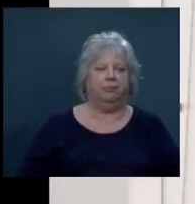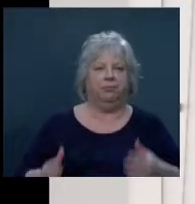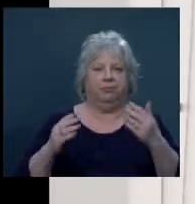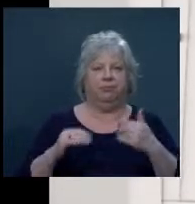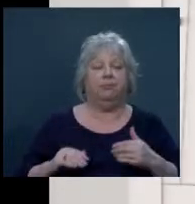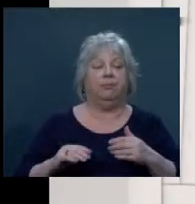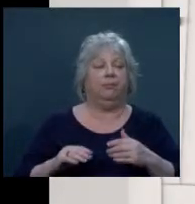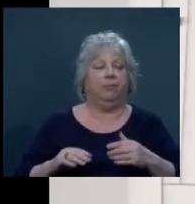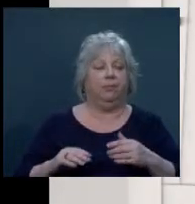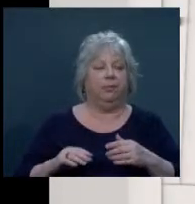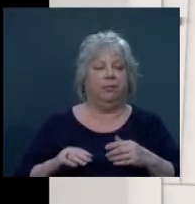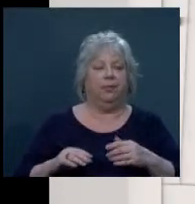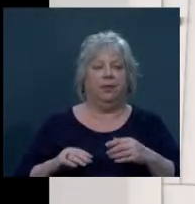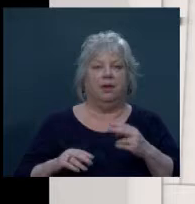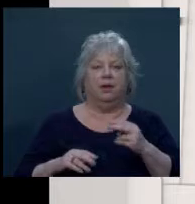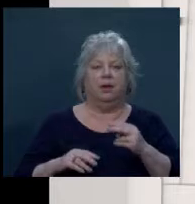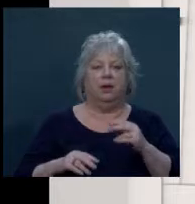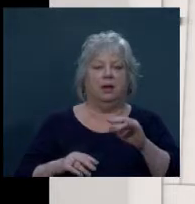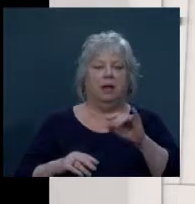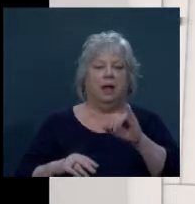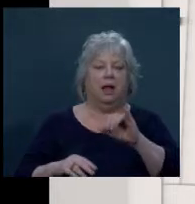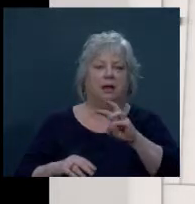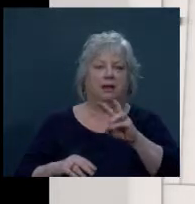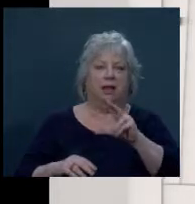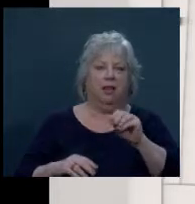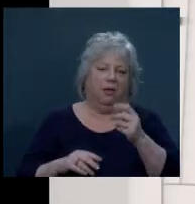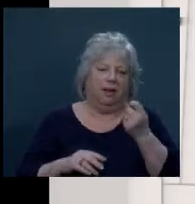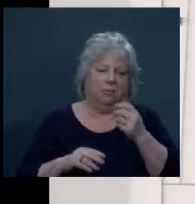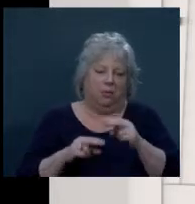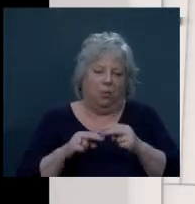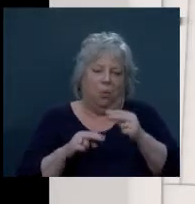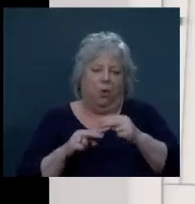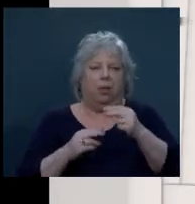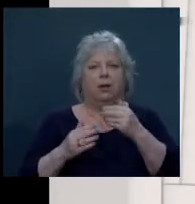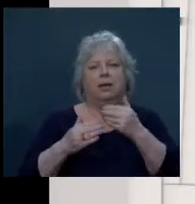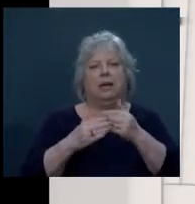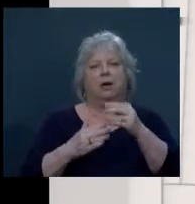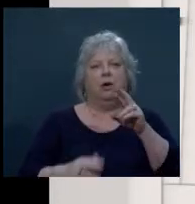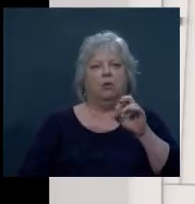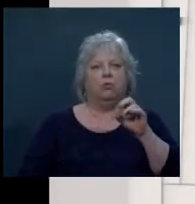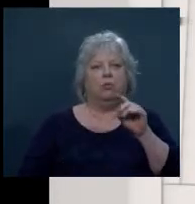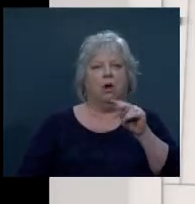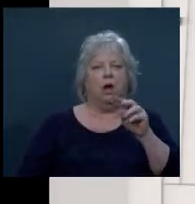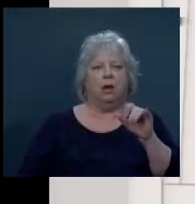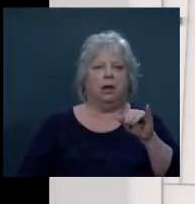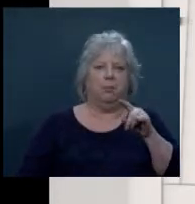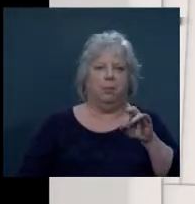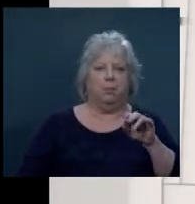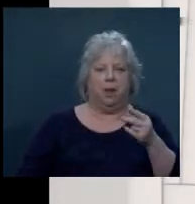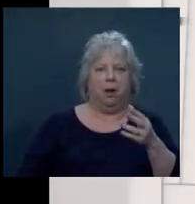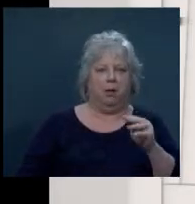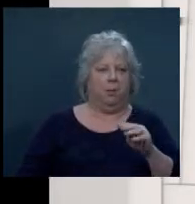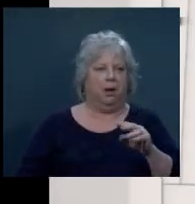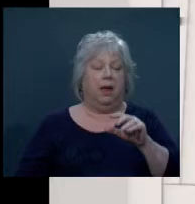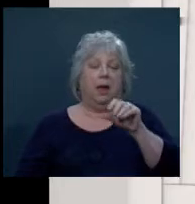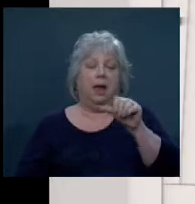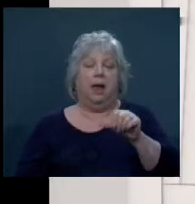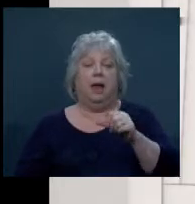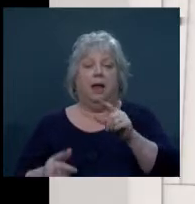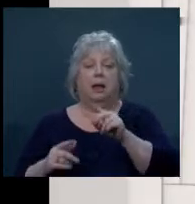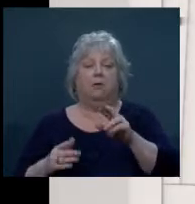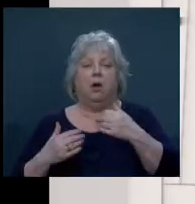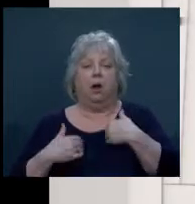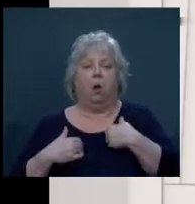The next change is just north of Interstate 630 near Rodney Parham. Change A is owned by the city of Little